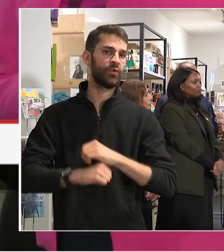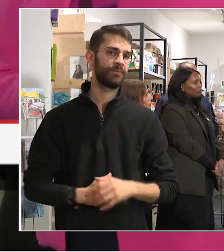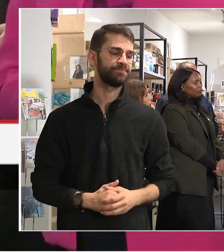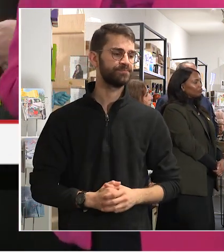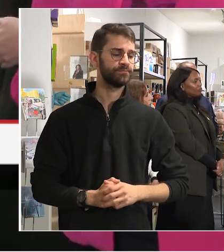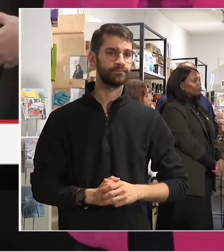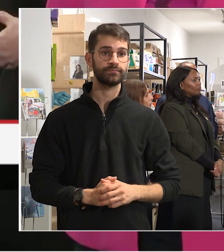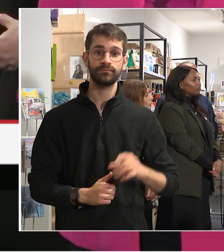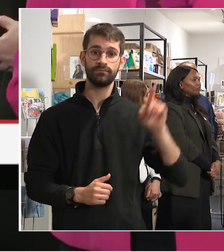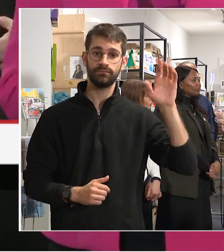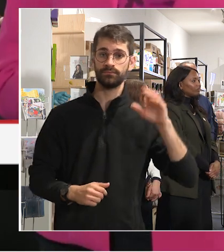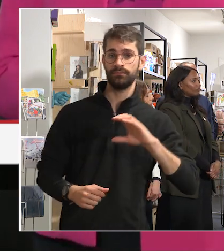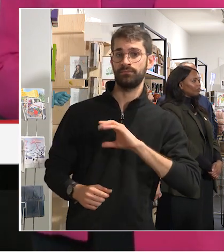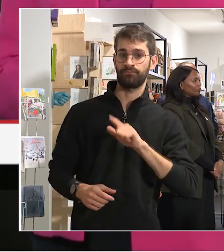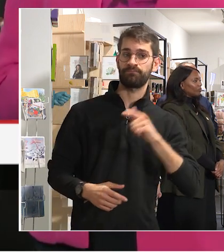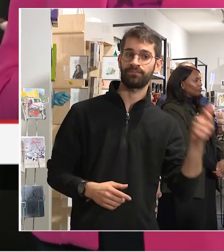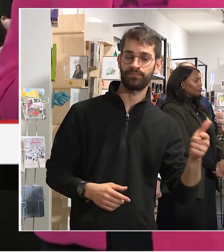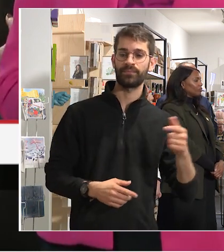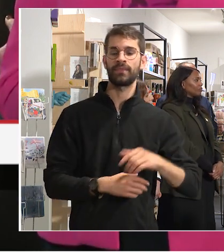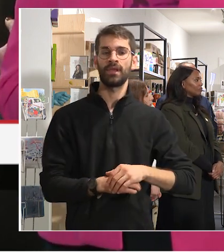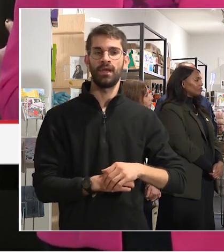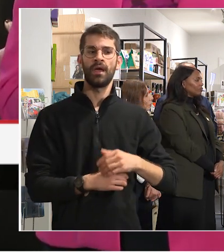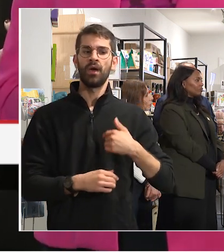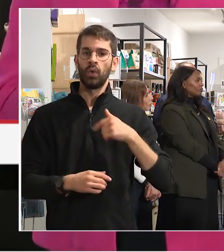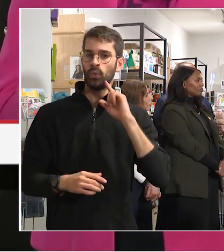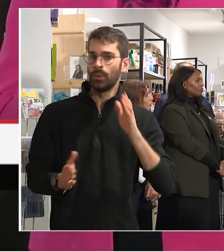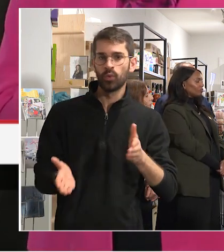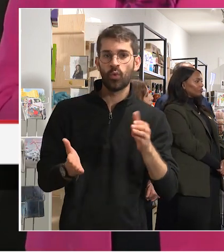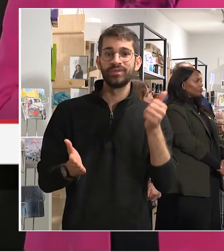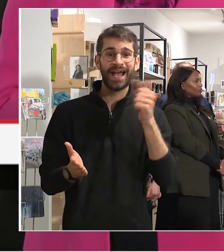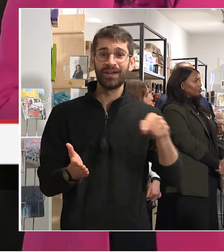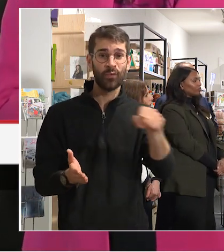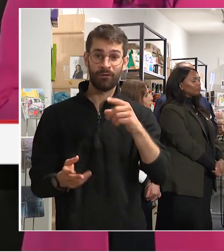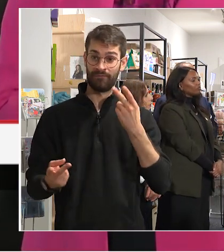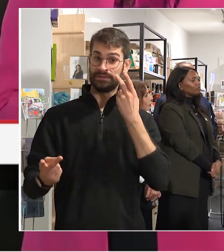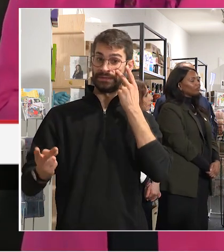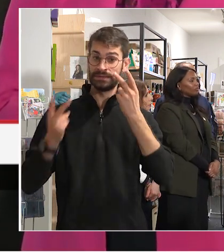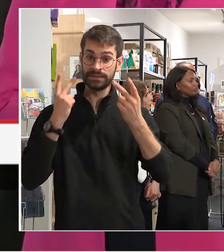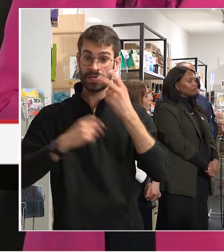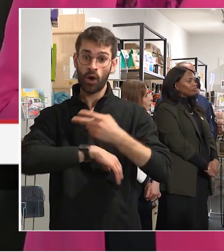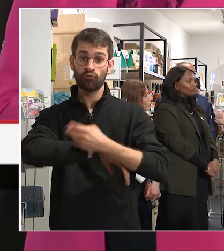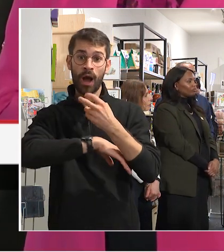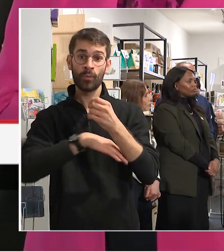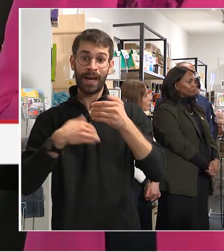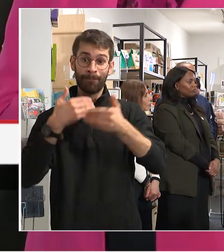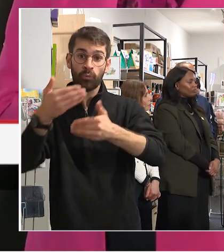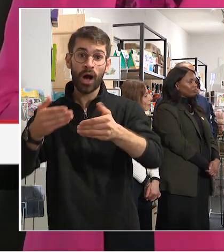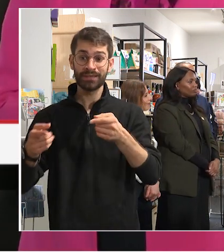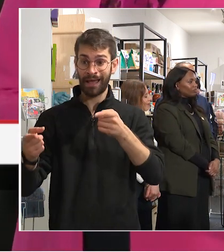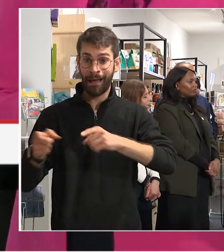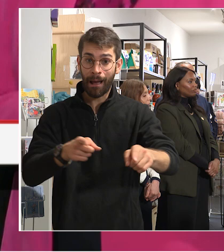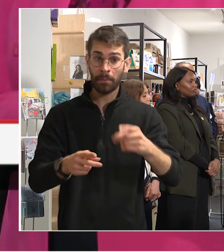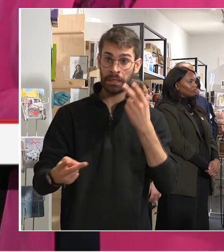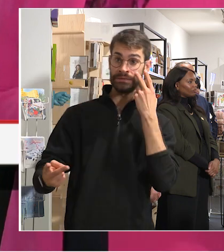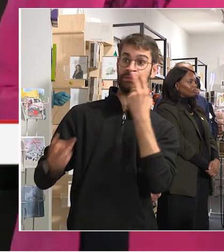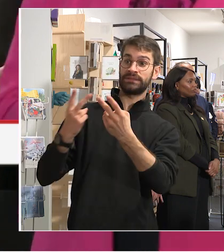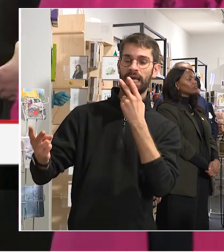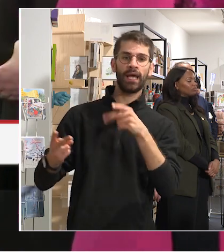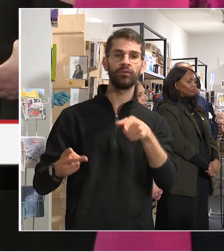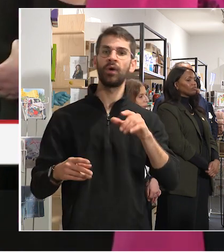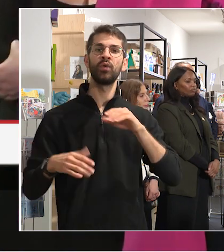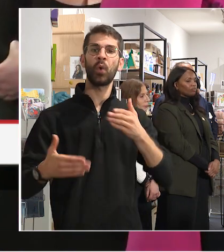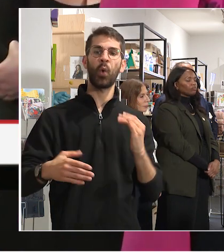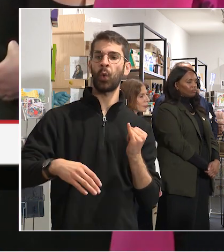also add that we would encourage anyone who sees a robbery in progress, please do not interfere. Please do not